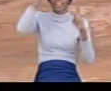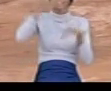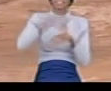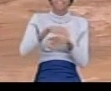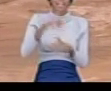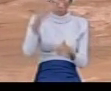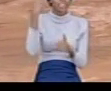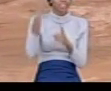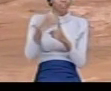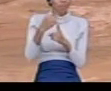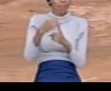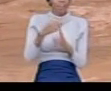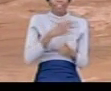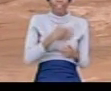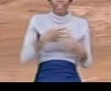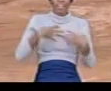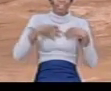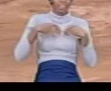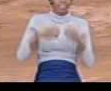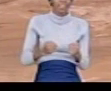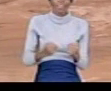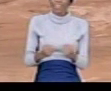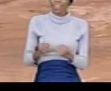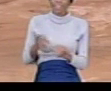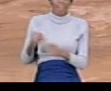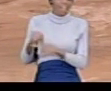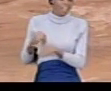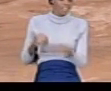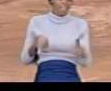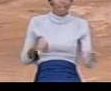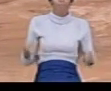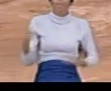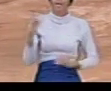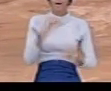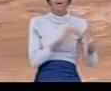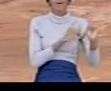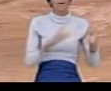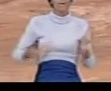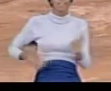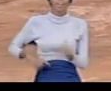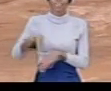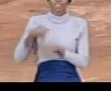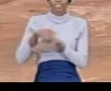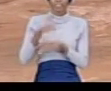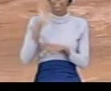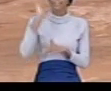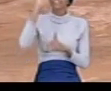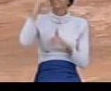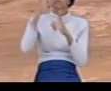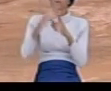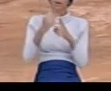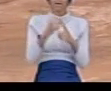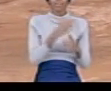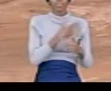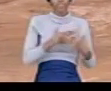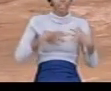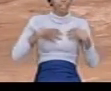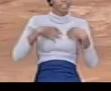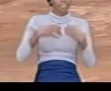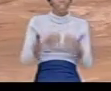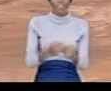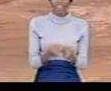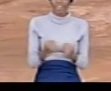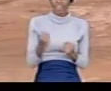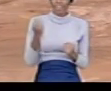He sends his word and he lets them. Oh Lord, send your word